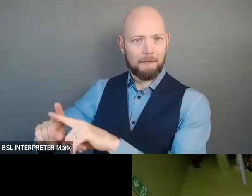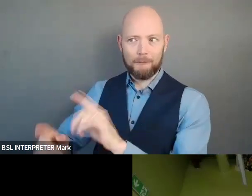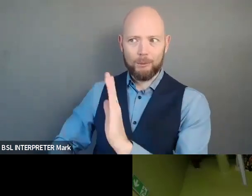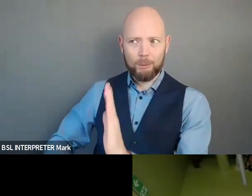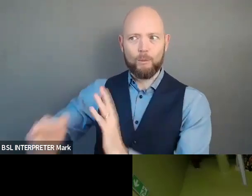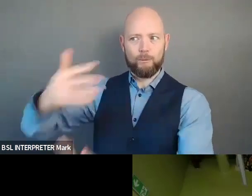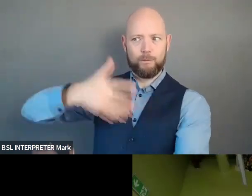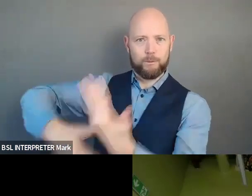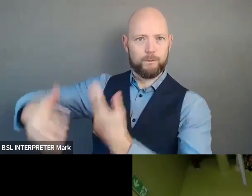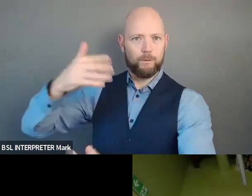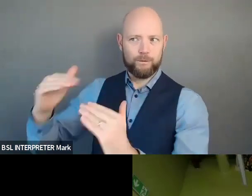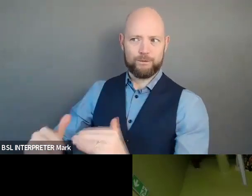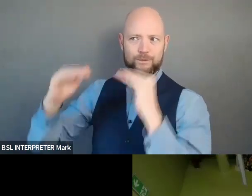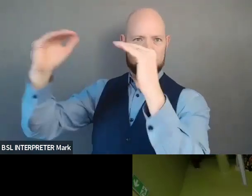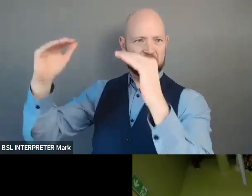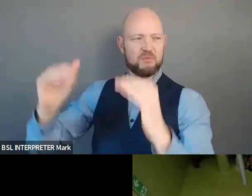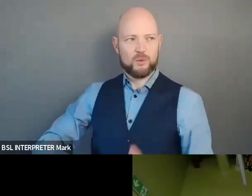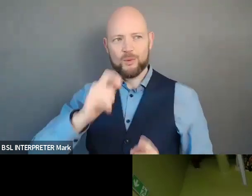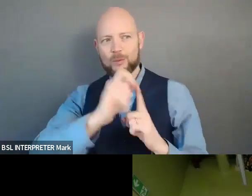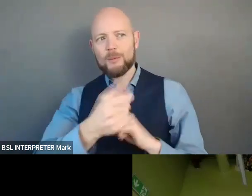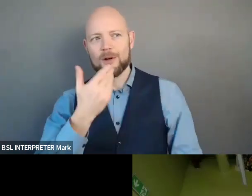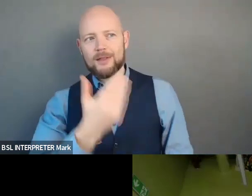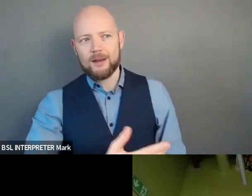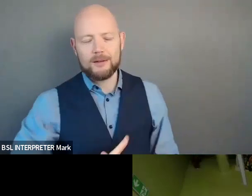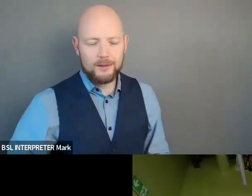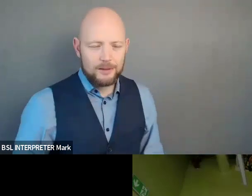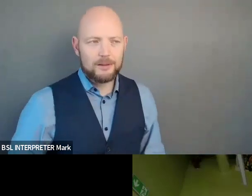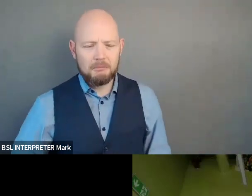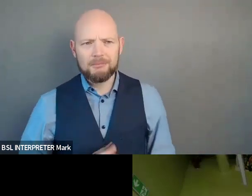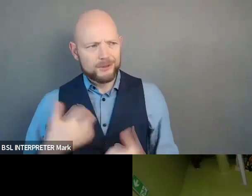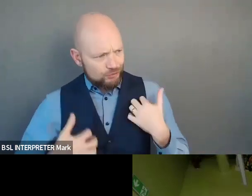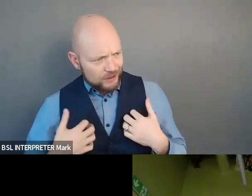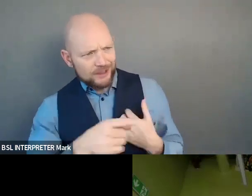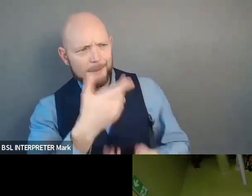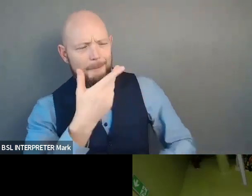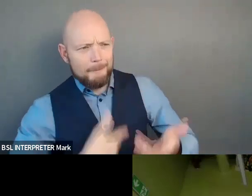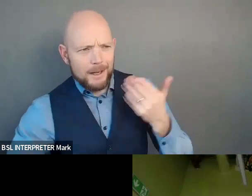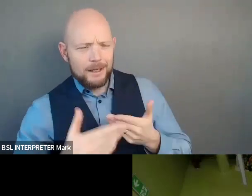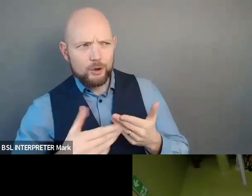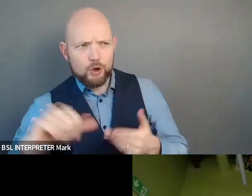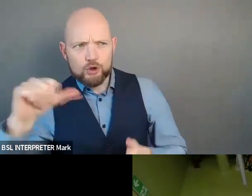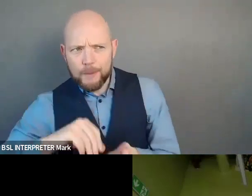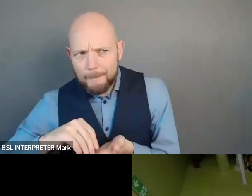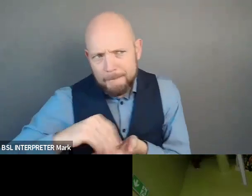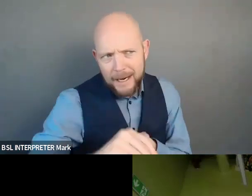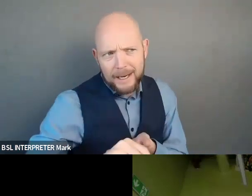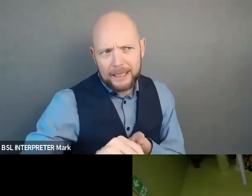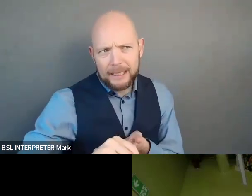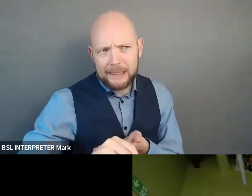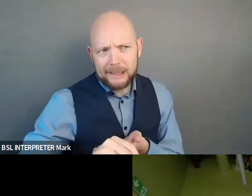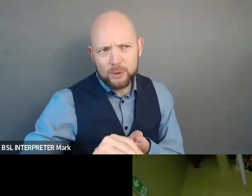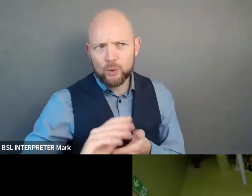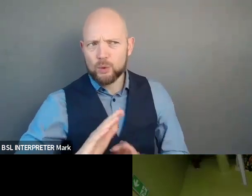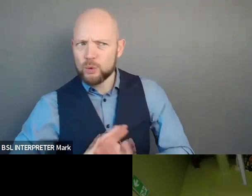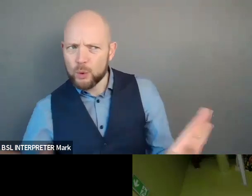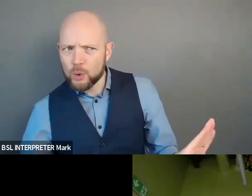academics generally. So I think that's a really good point to make. And I think the interesting thing you said there as well about whether we should pay reviewers, I think also links into a